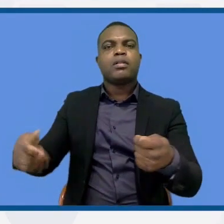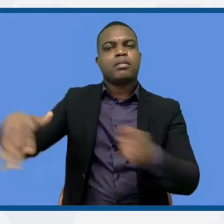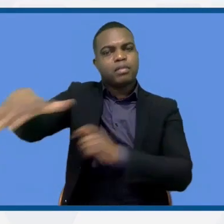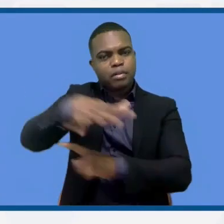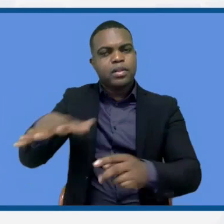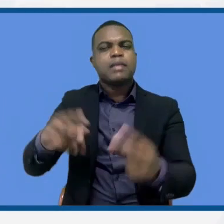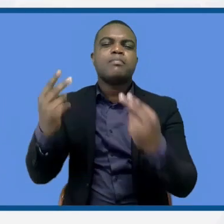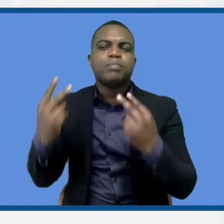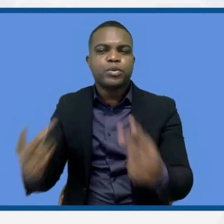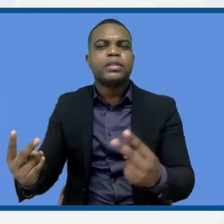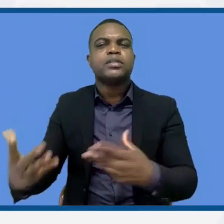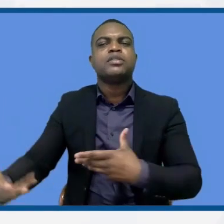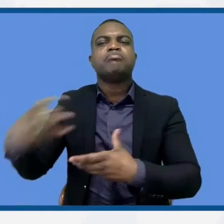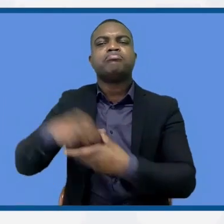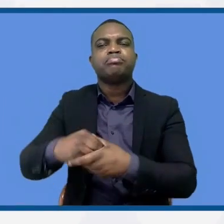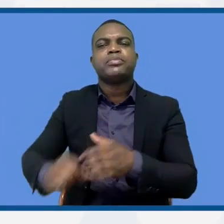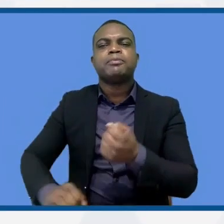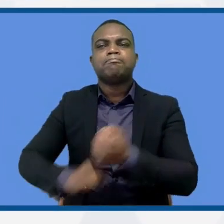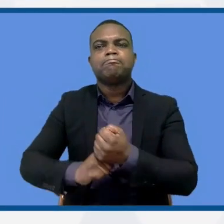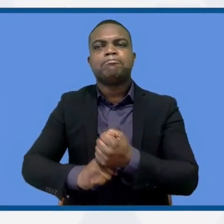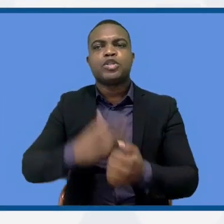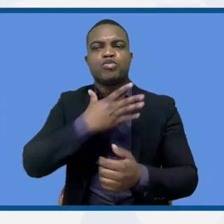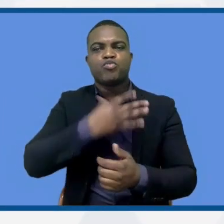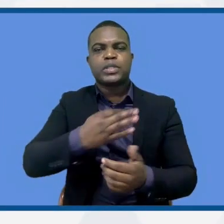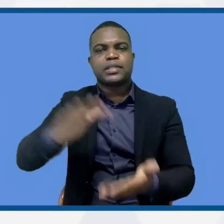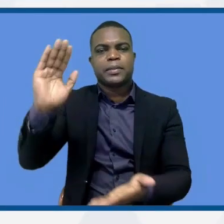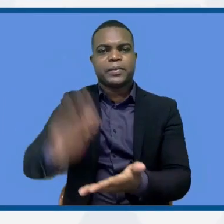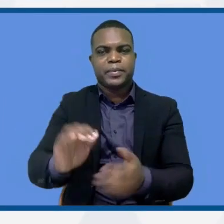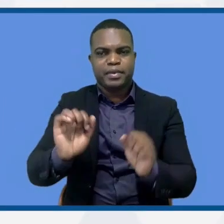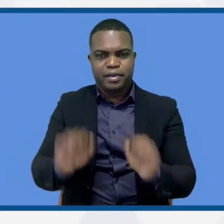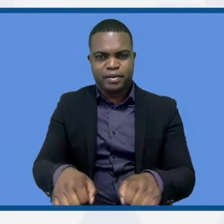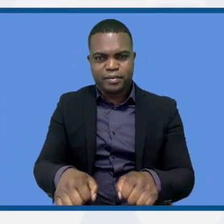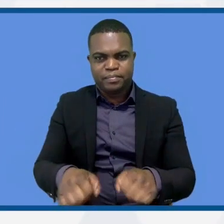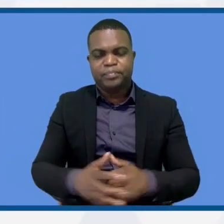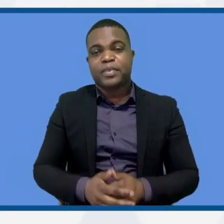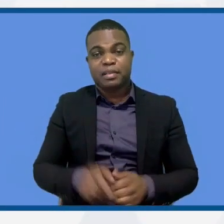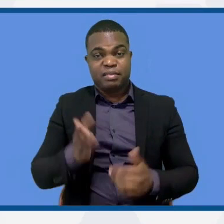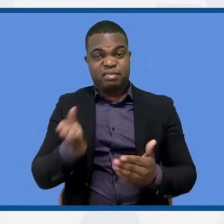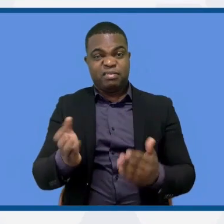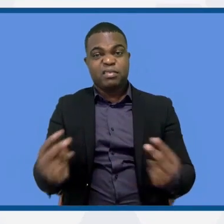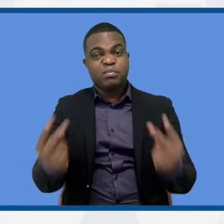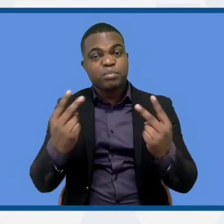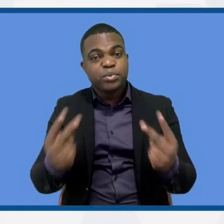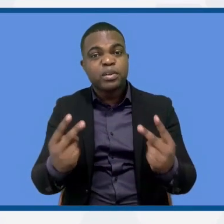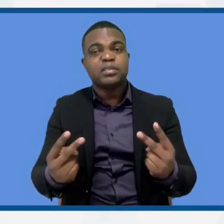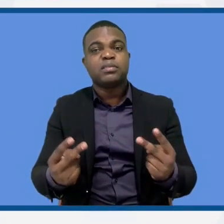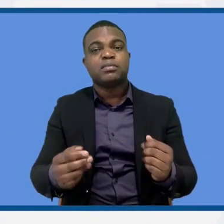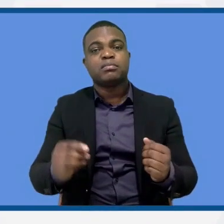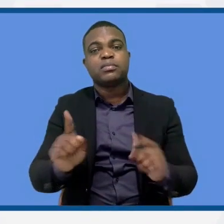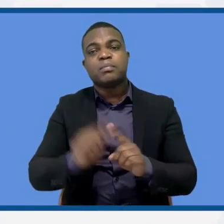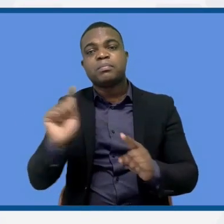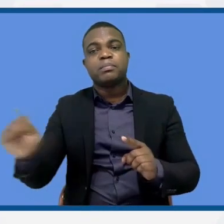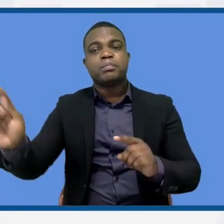the resources, which are the ones who are being impacted, they too have accepted their role in preserving the